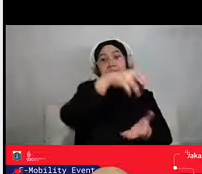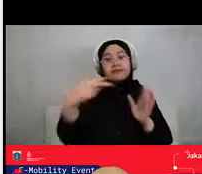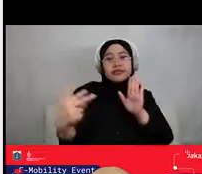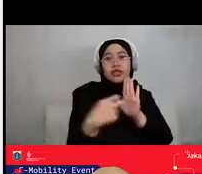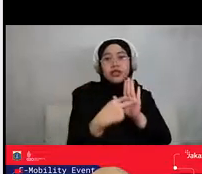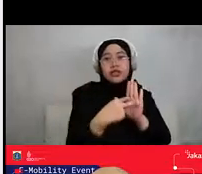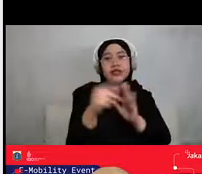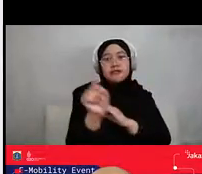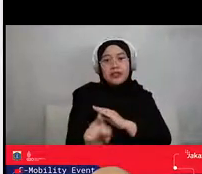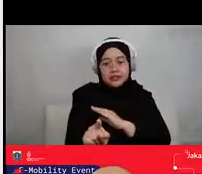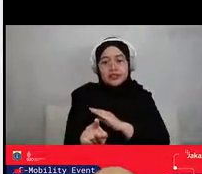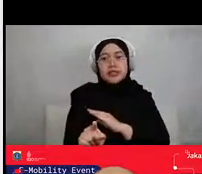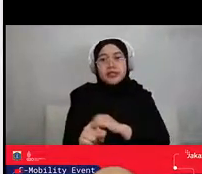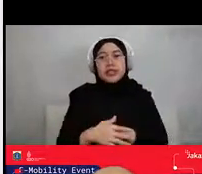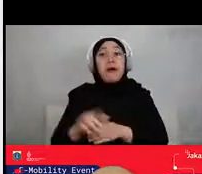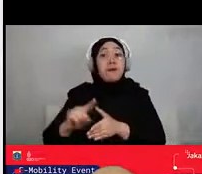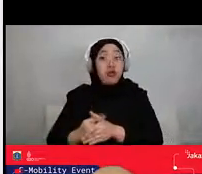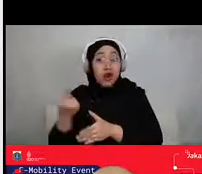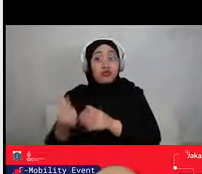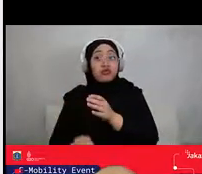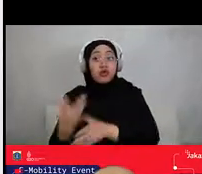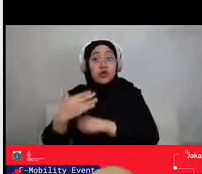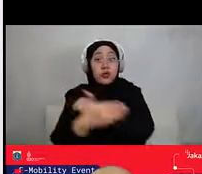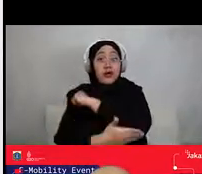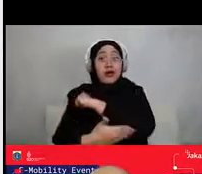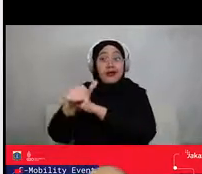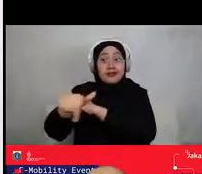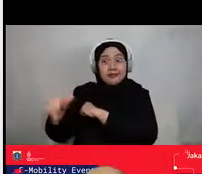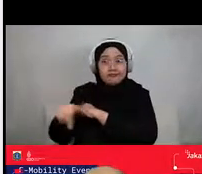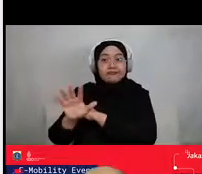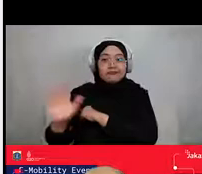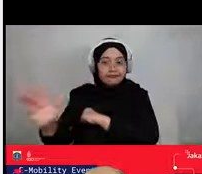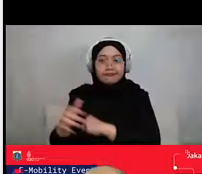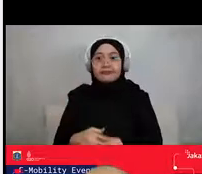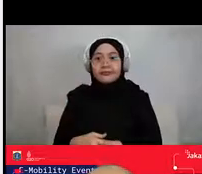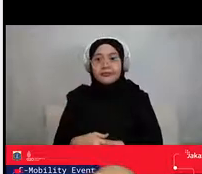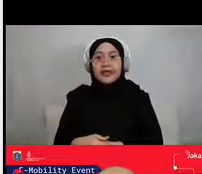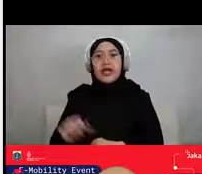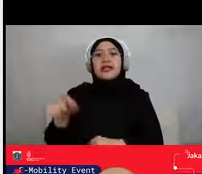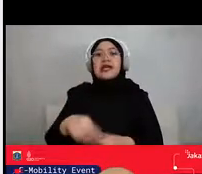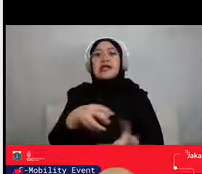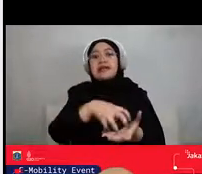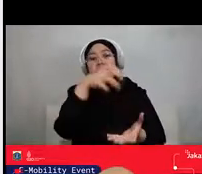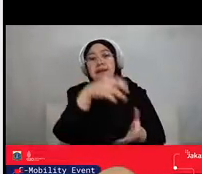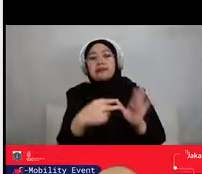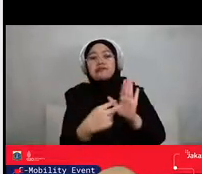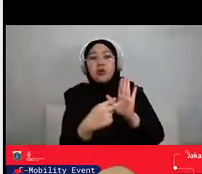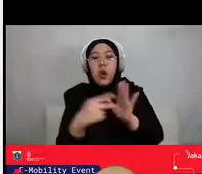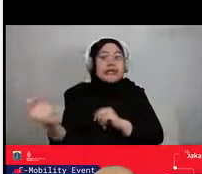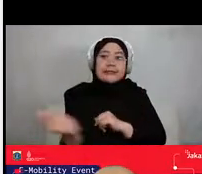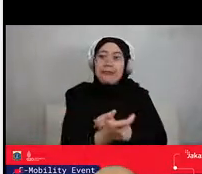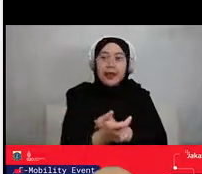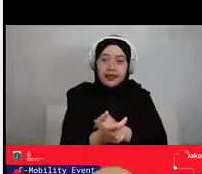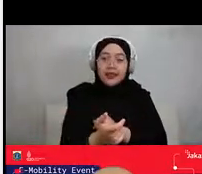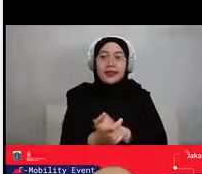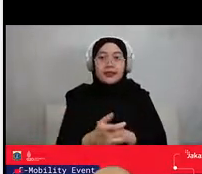where the fast charger availability is still being worked on. And that is why